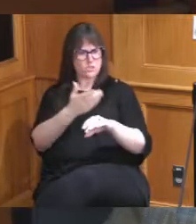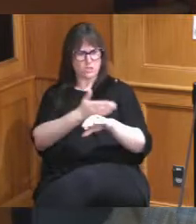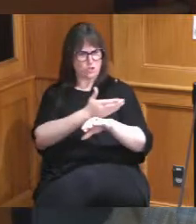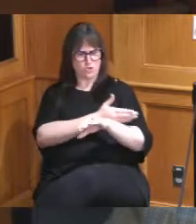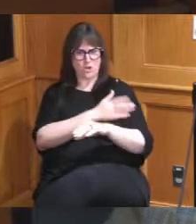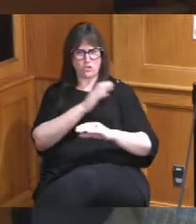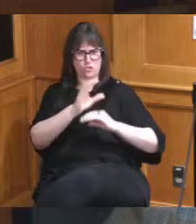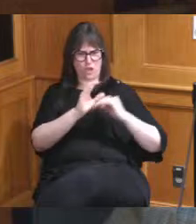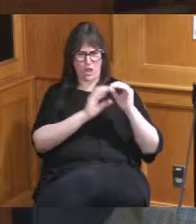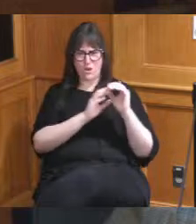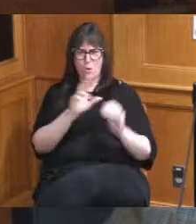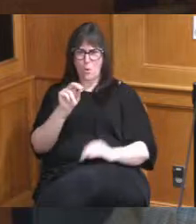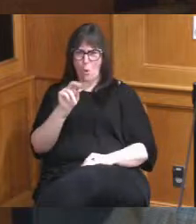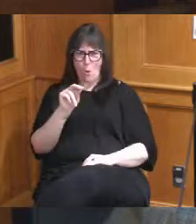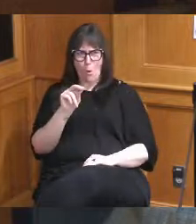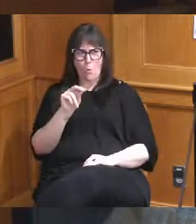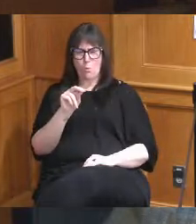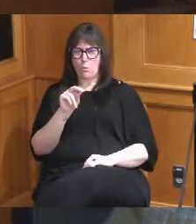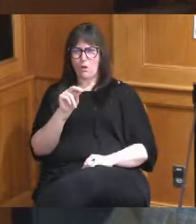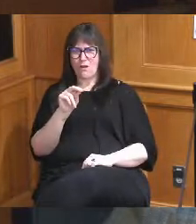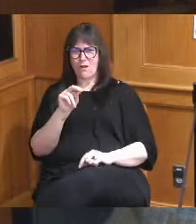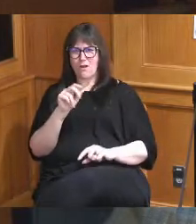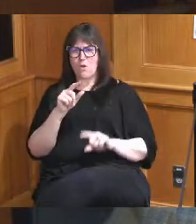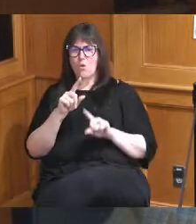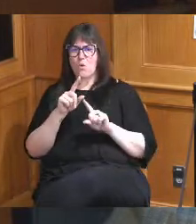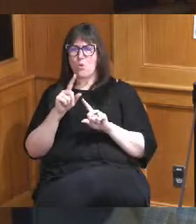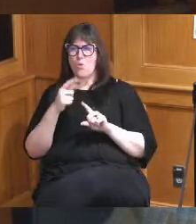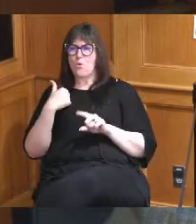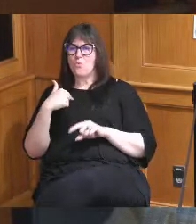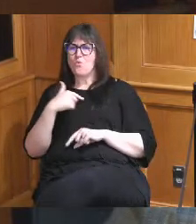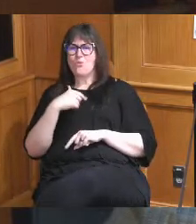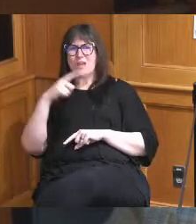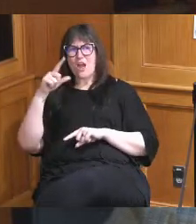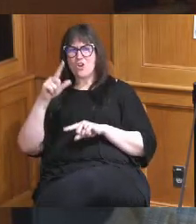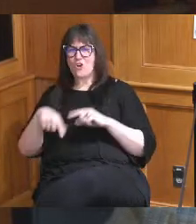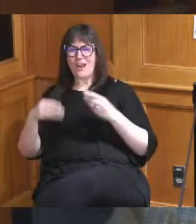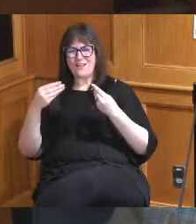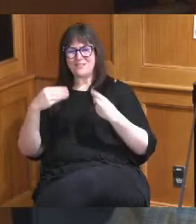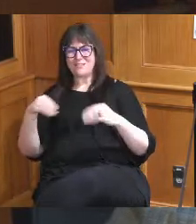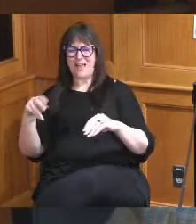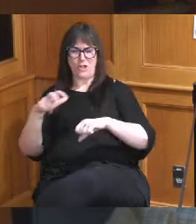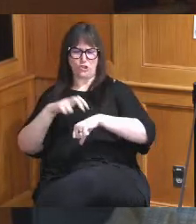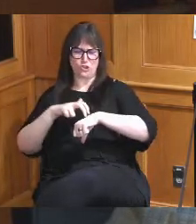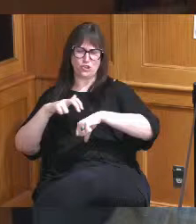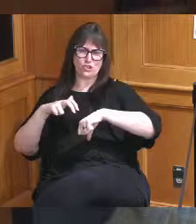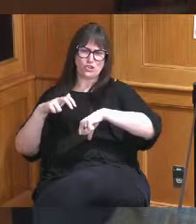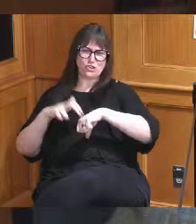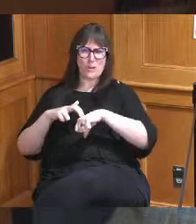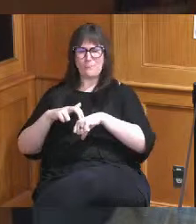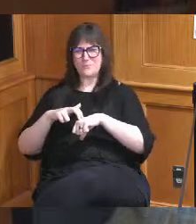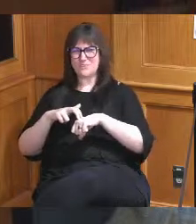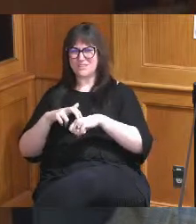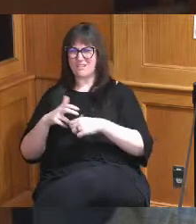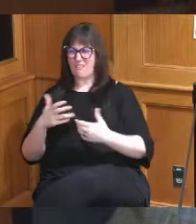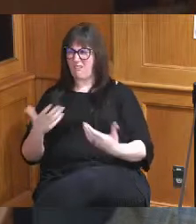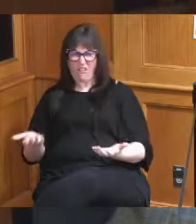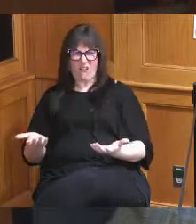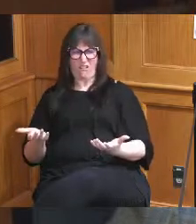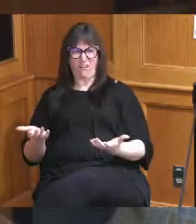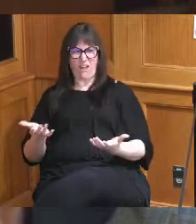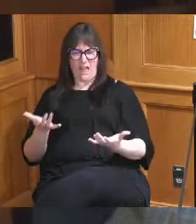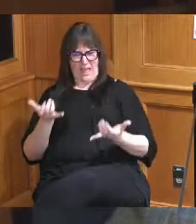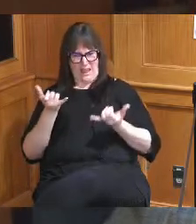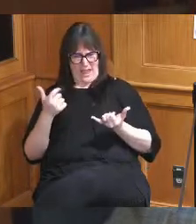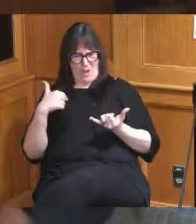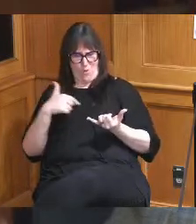that today, but, you know, we couldn't even sell potato chips and pretzels. So now we've got, you know, little, I mean, not